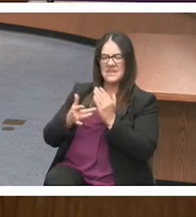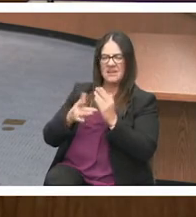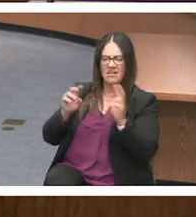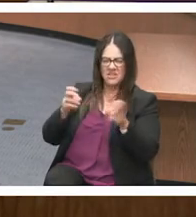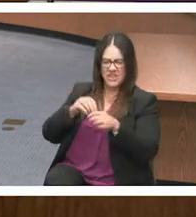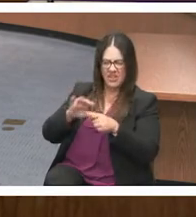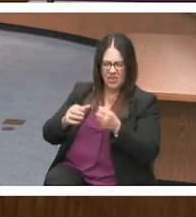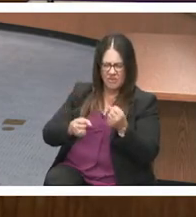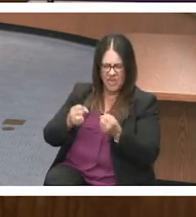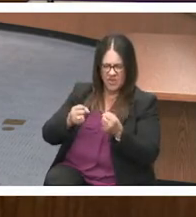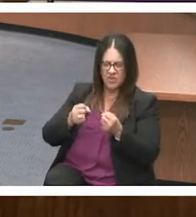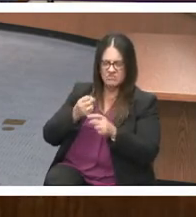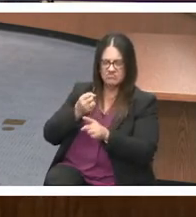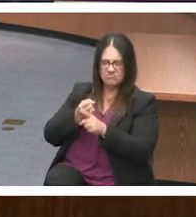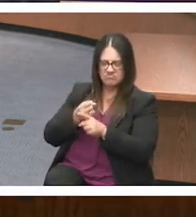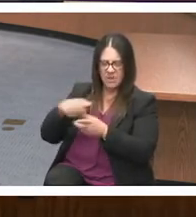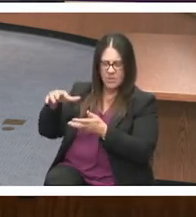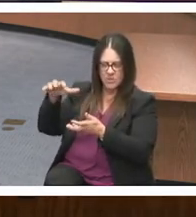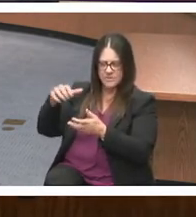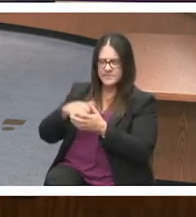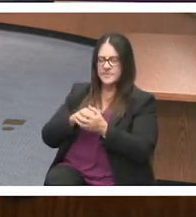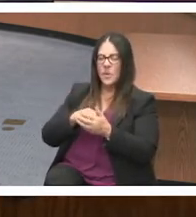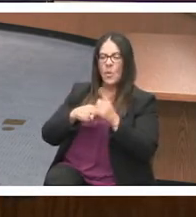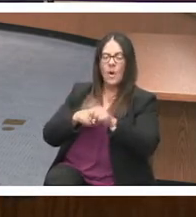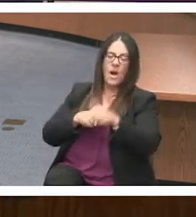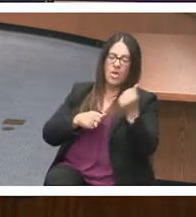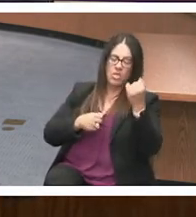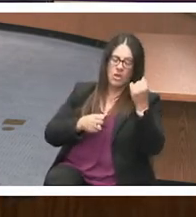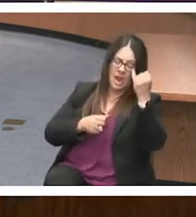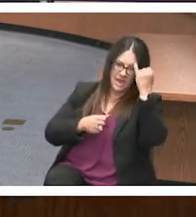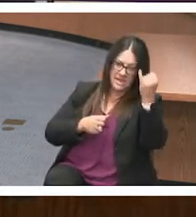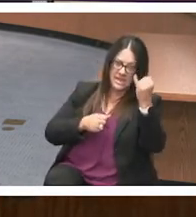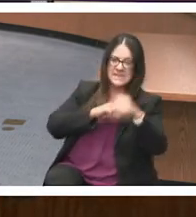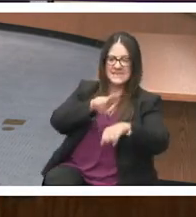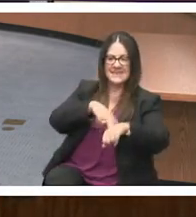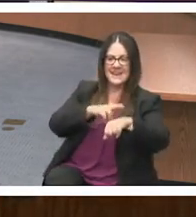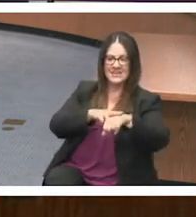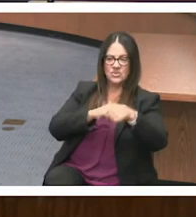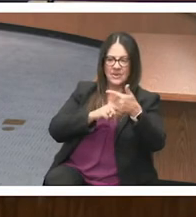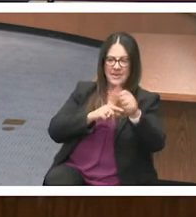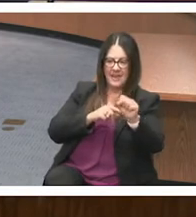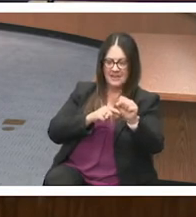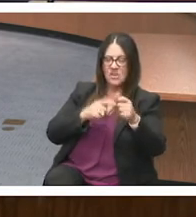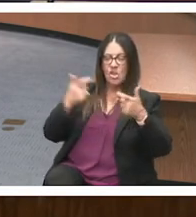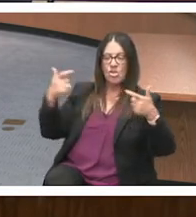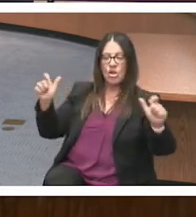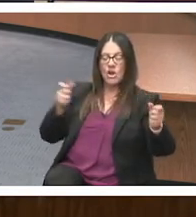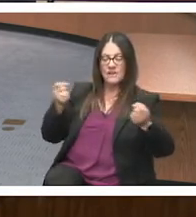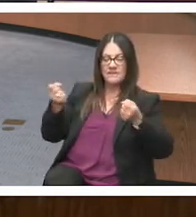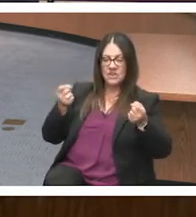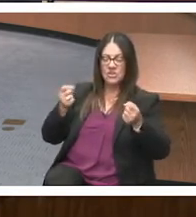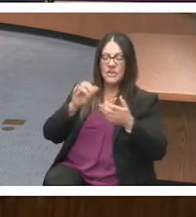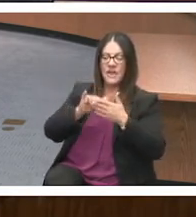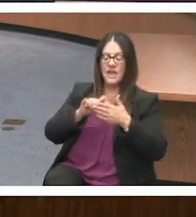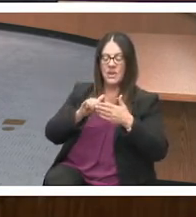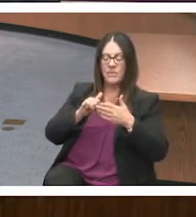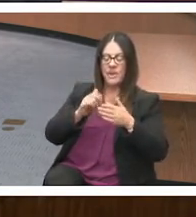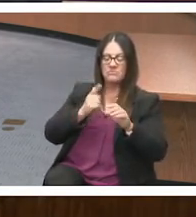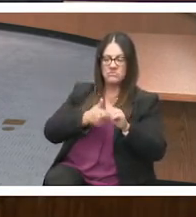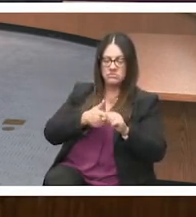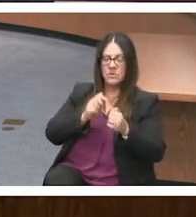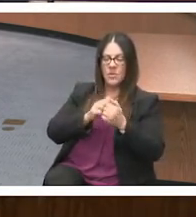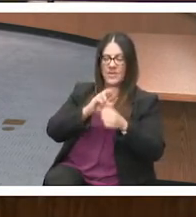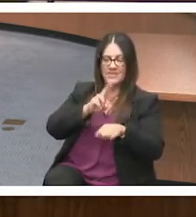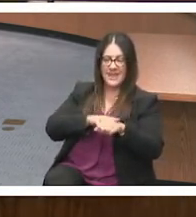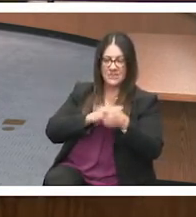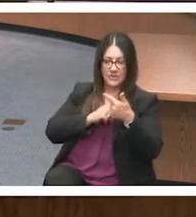One area of opportunity is natural gas and large vehicles that can be fueled by natural gas.